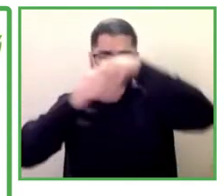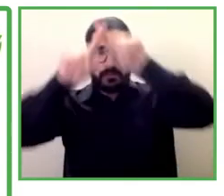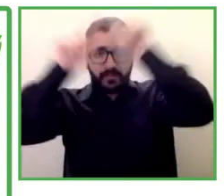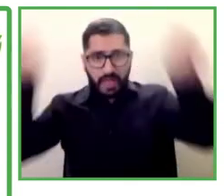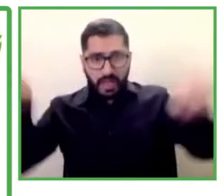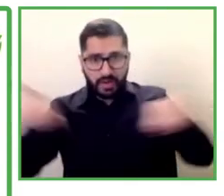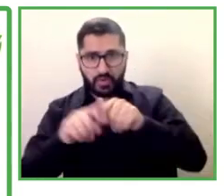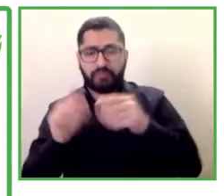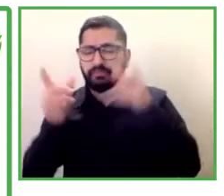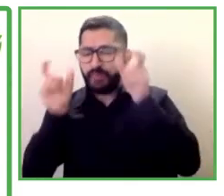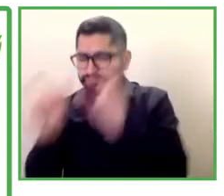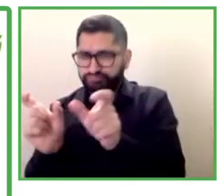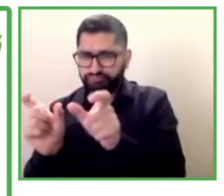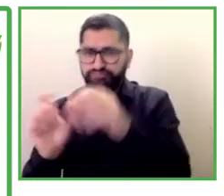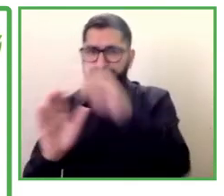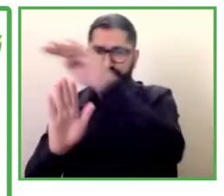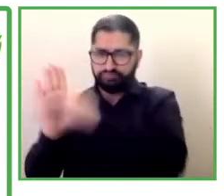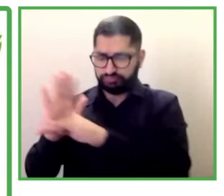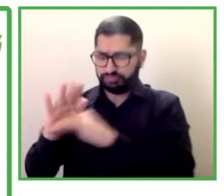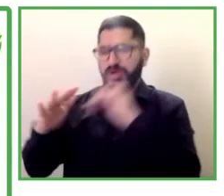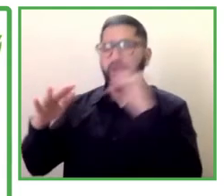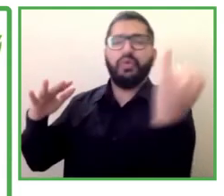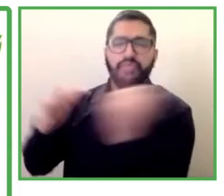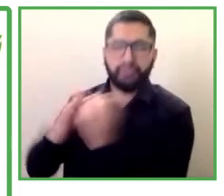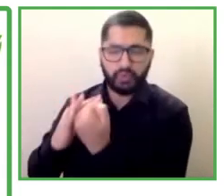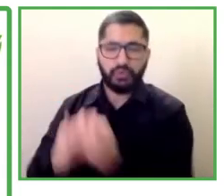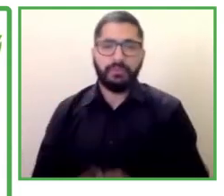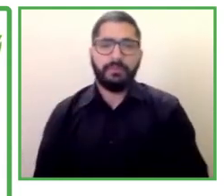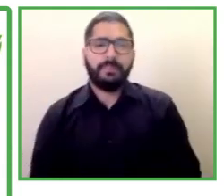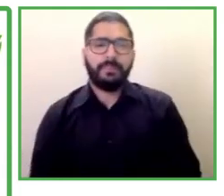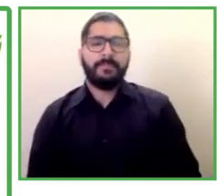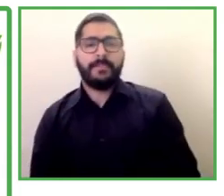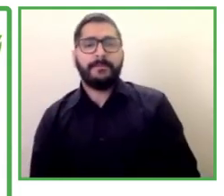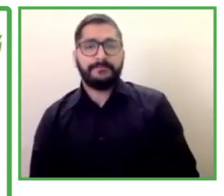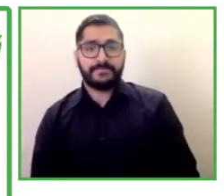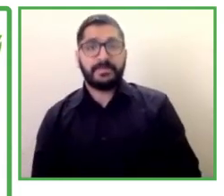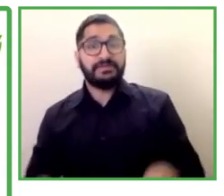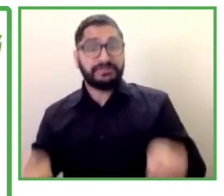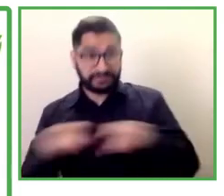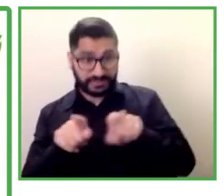just mentioned and help to ensure that disability inclusive recovery